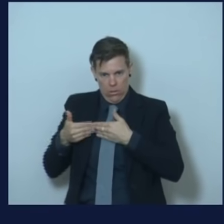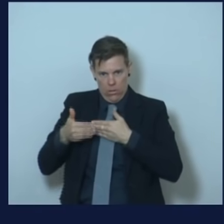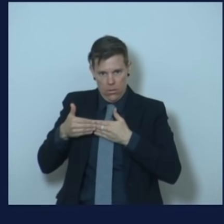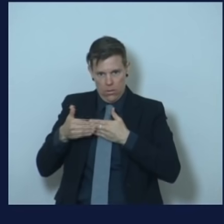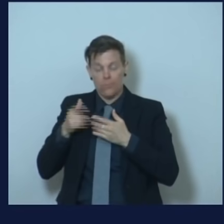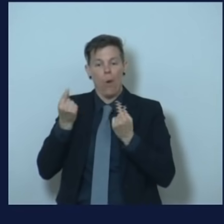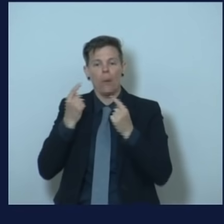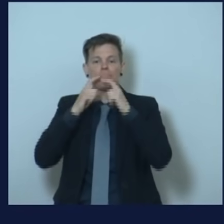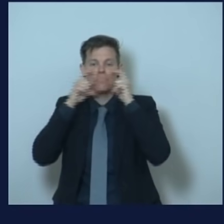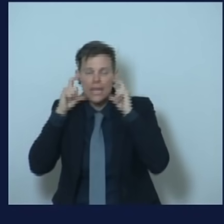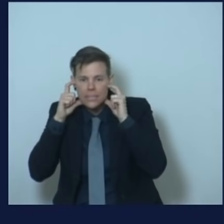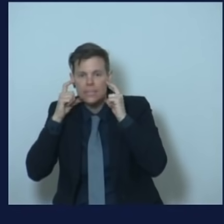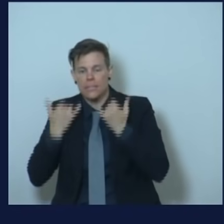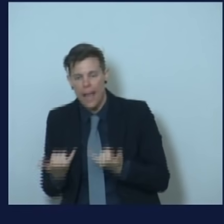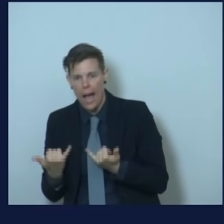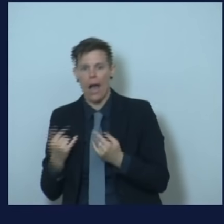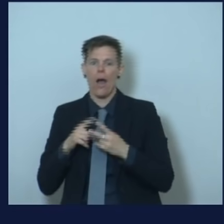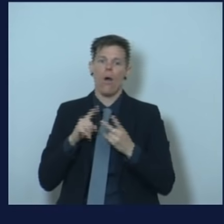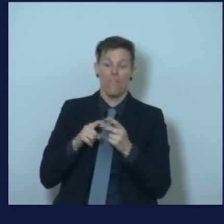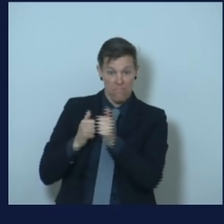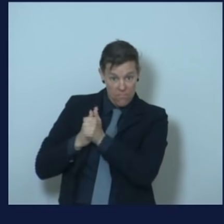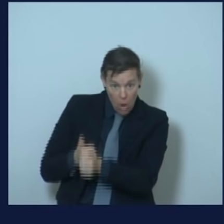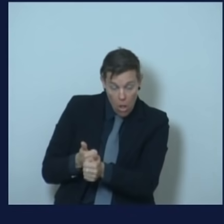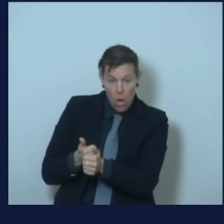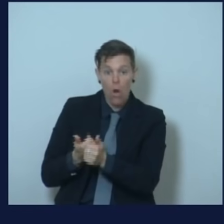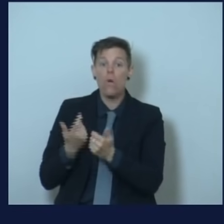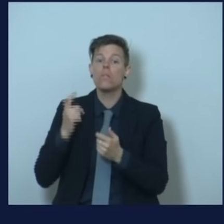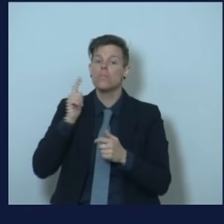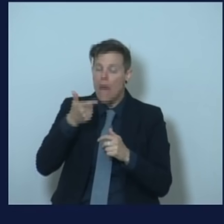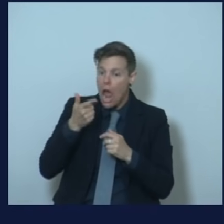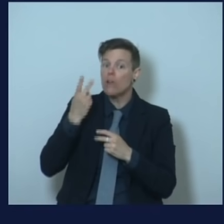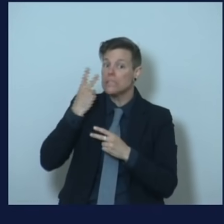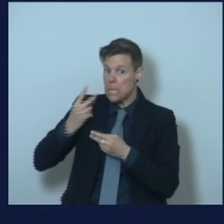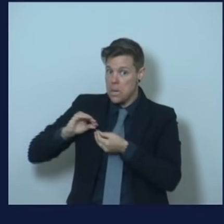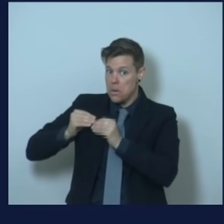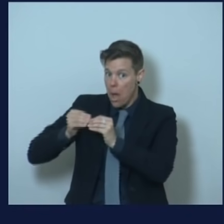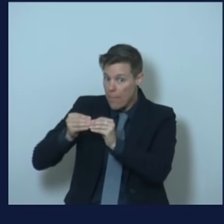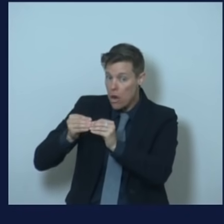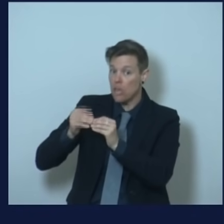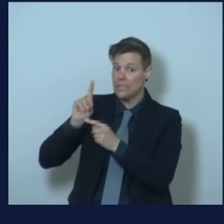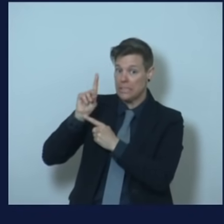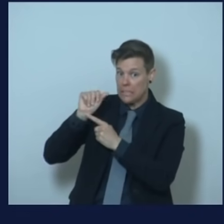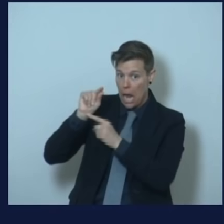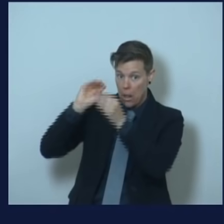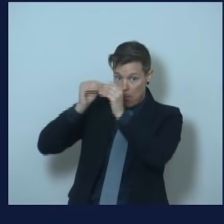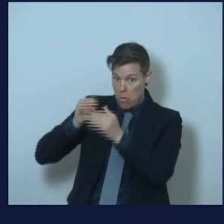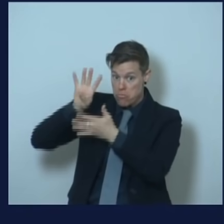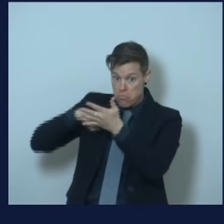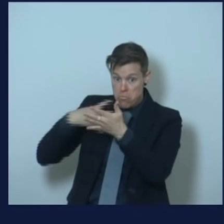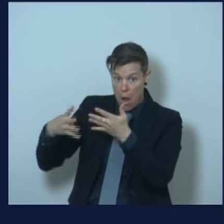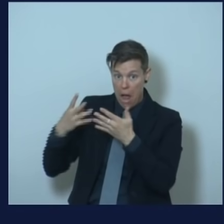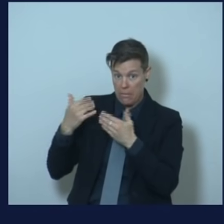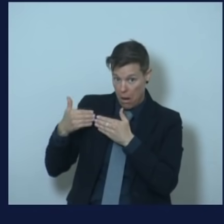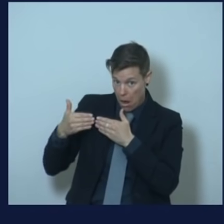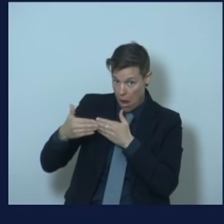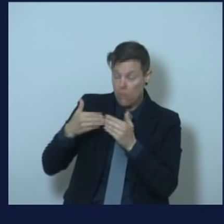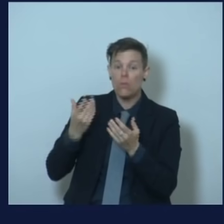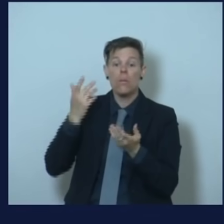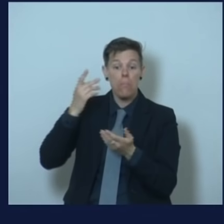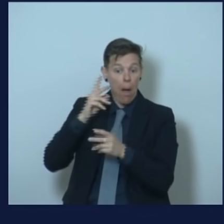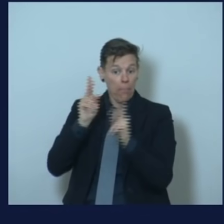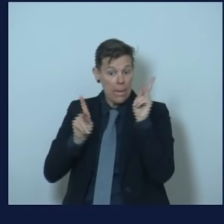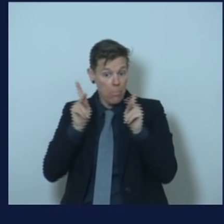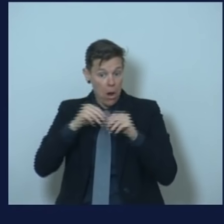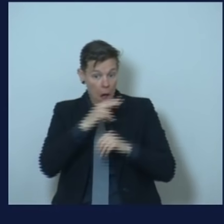tell us whether or not, because we're testing every day, we're seeing who's in the hospital every day, we're tracking